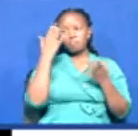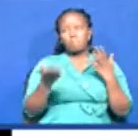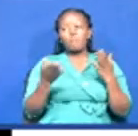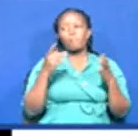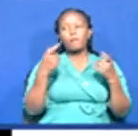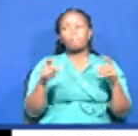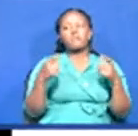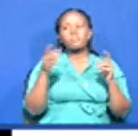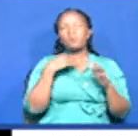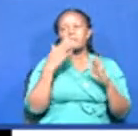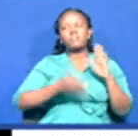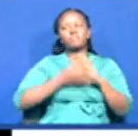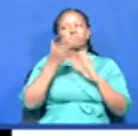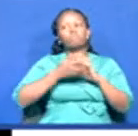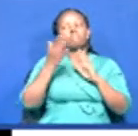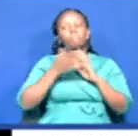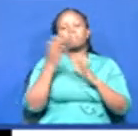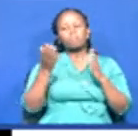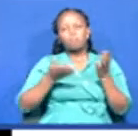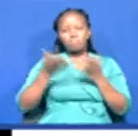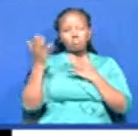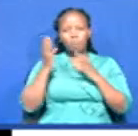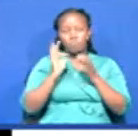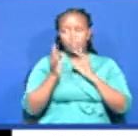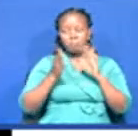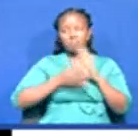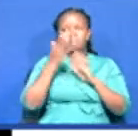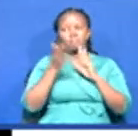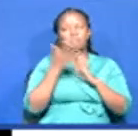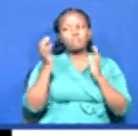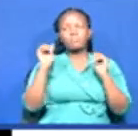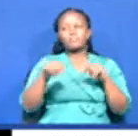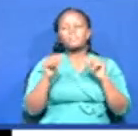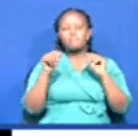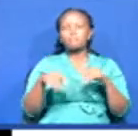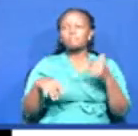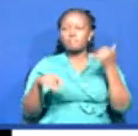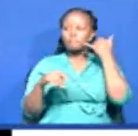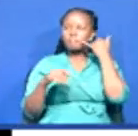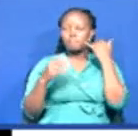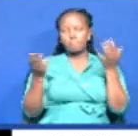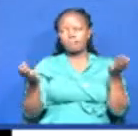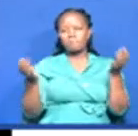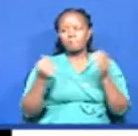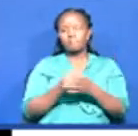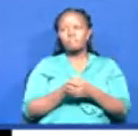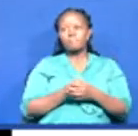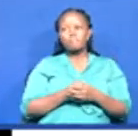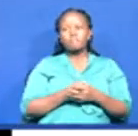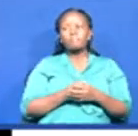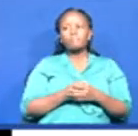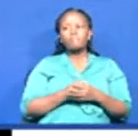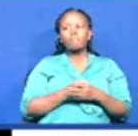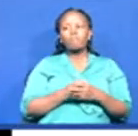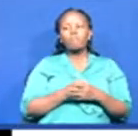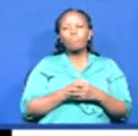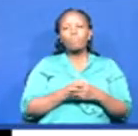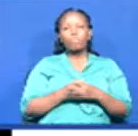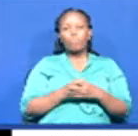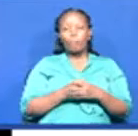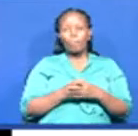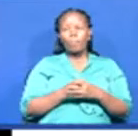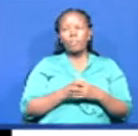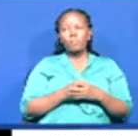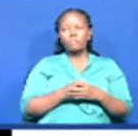rush and file something. So if they rush, you can call us we can have a cup of tea later in our